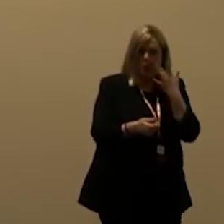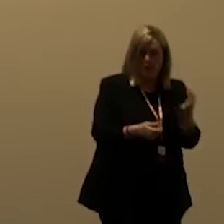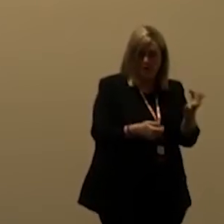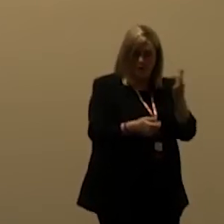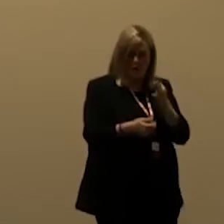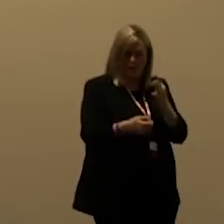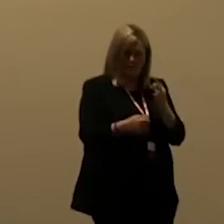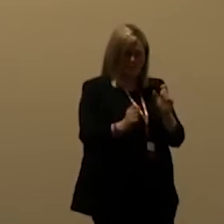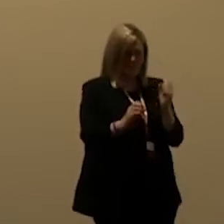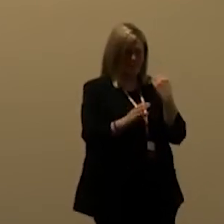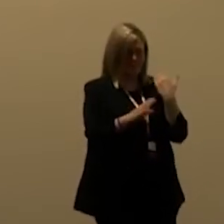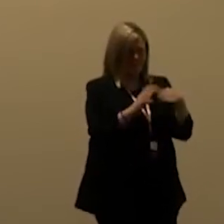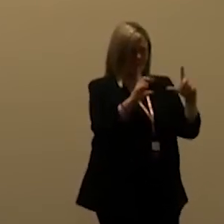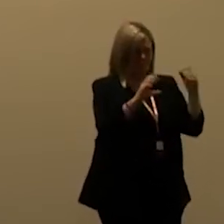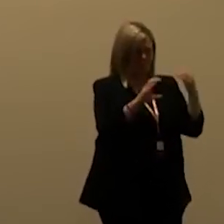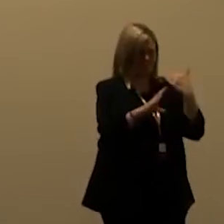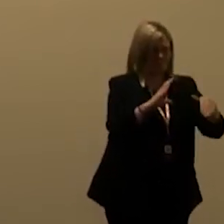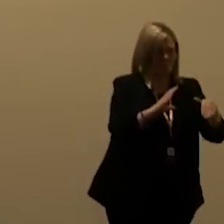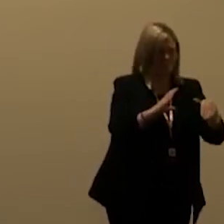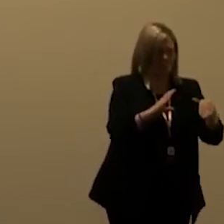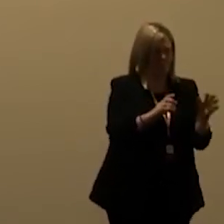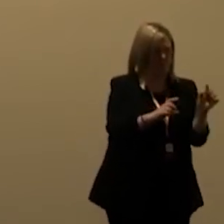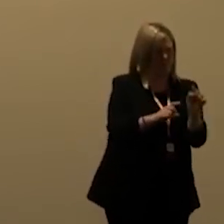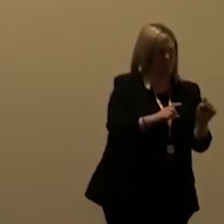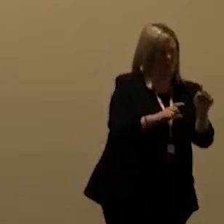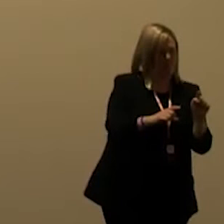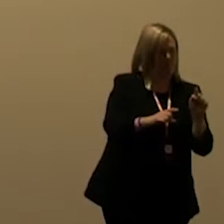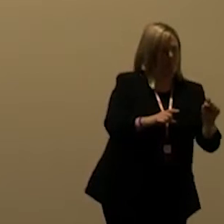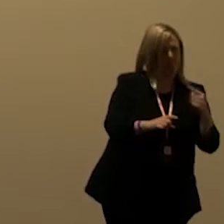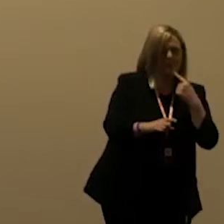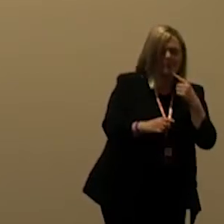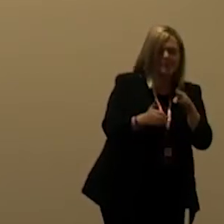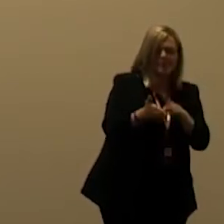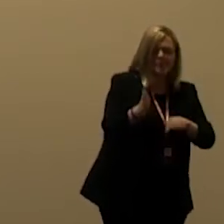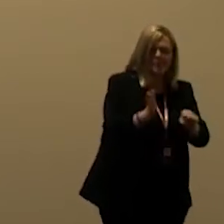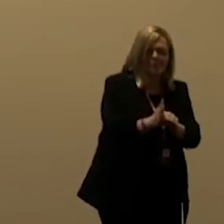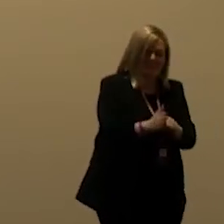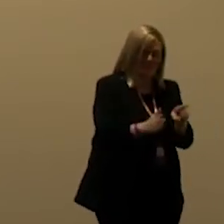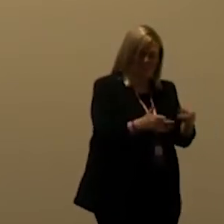I send her the picture of the TV remote with a circle round the button that says Netflix on it.